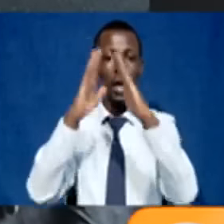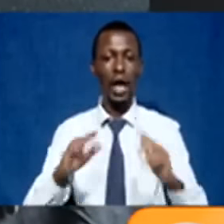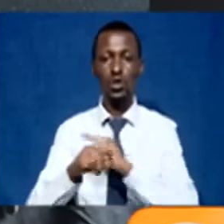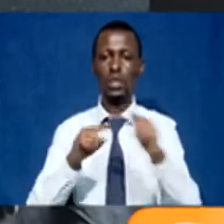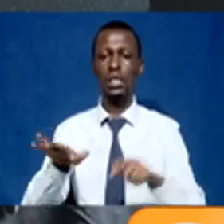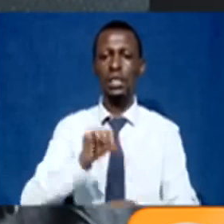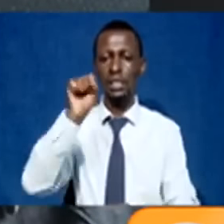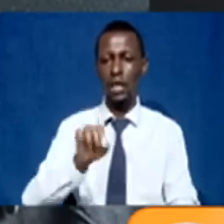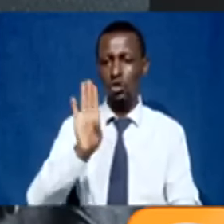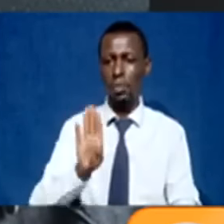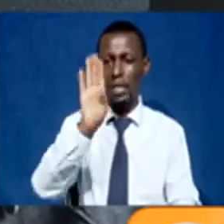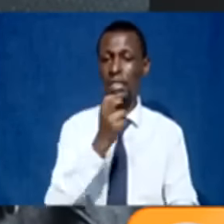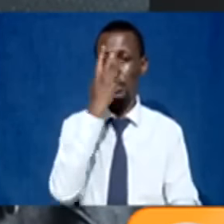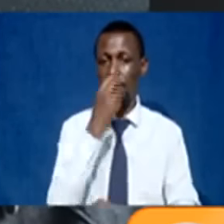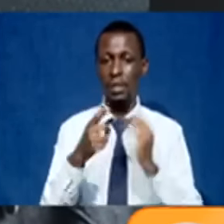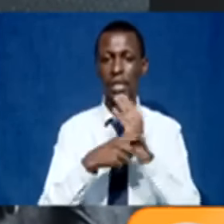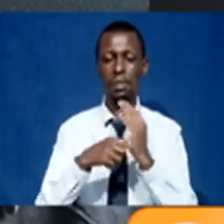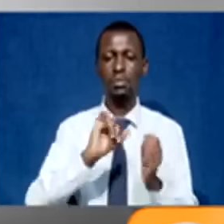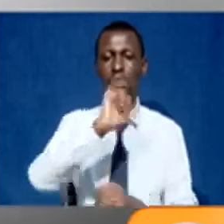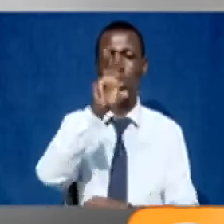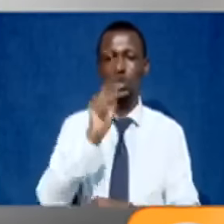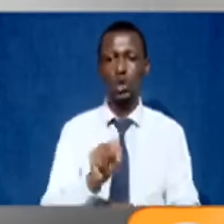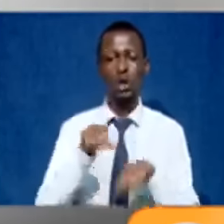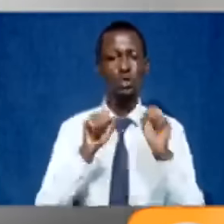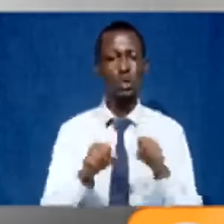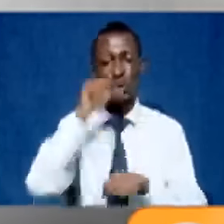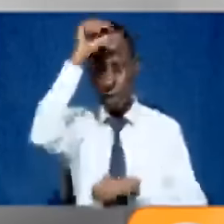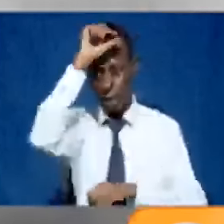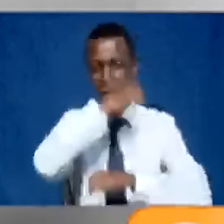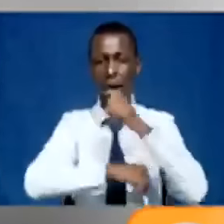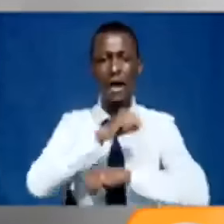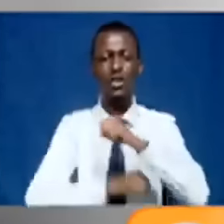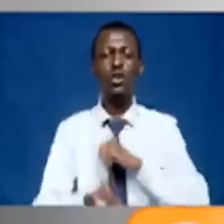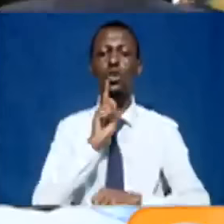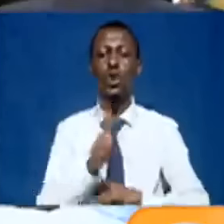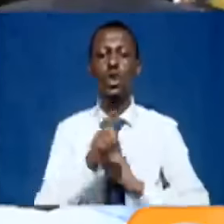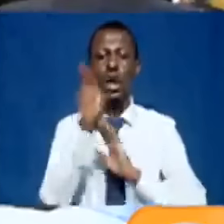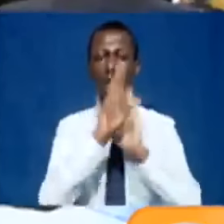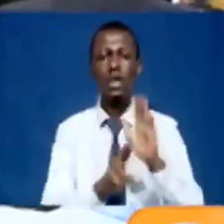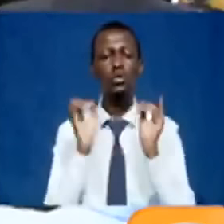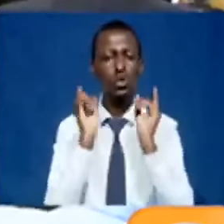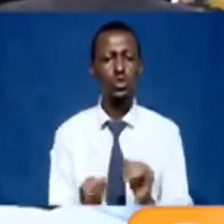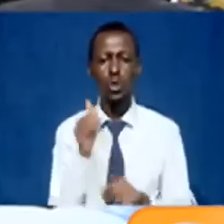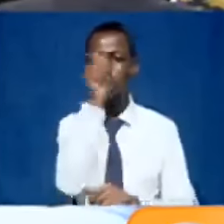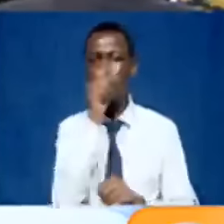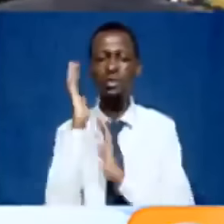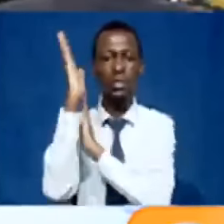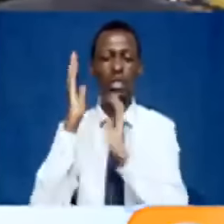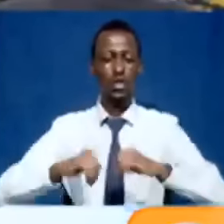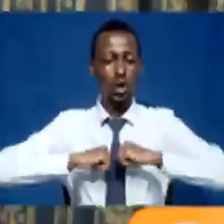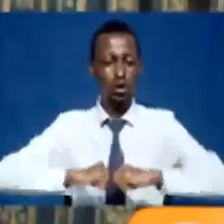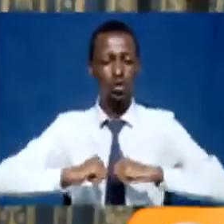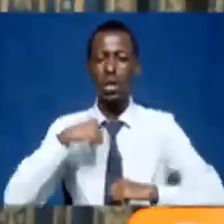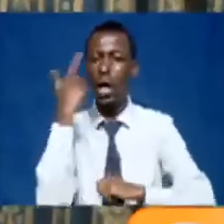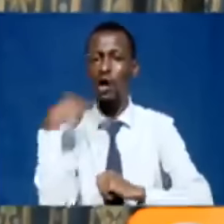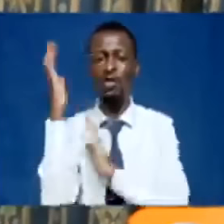and the suspect, John Matara, has prompted the government to issue new directives to private security officers guarding